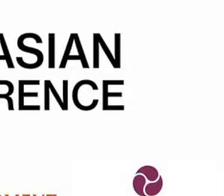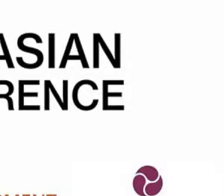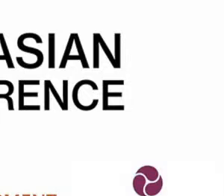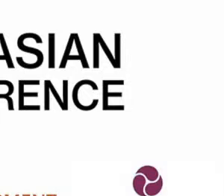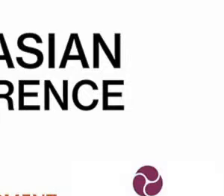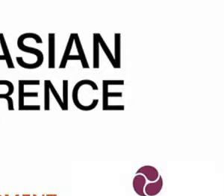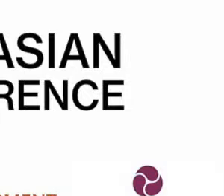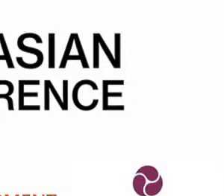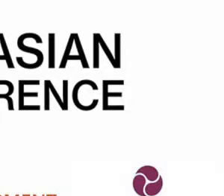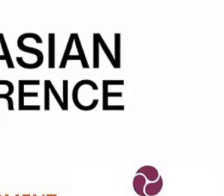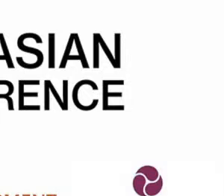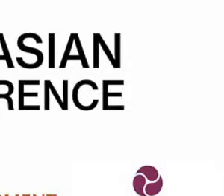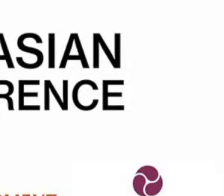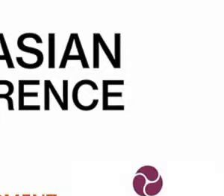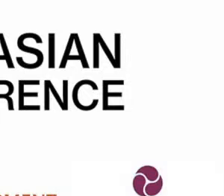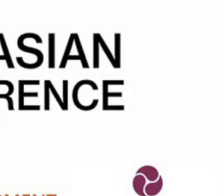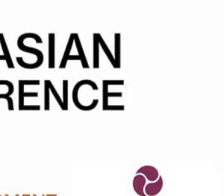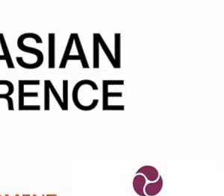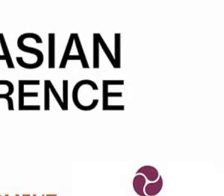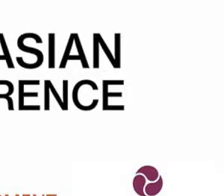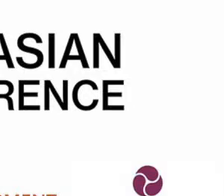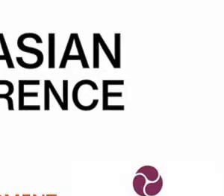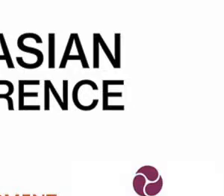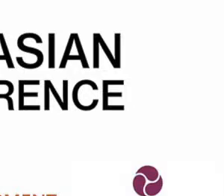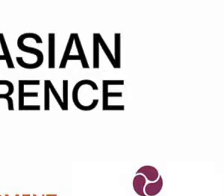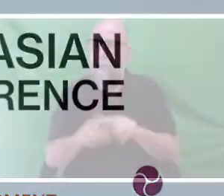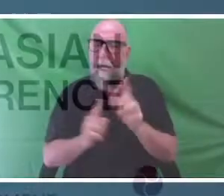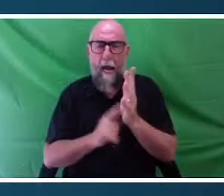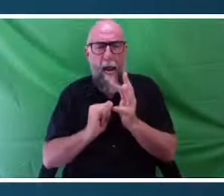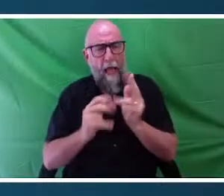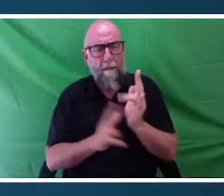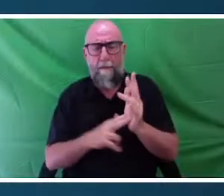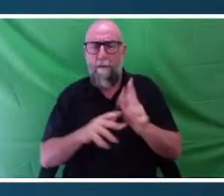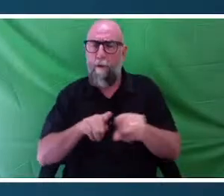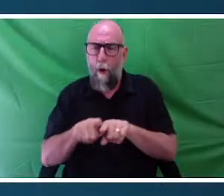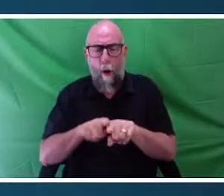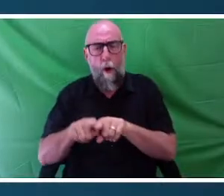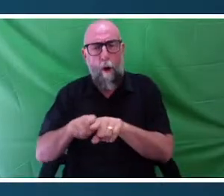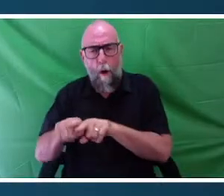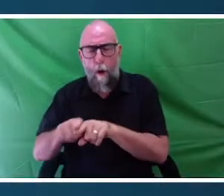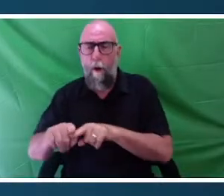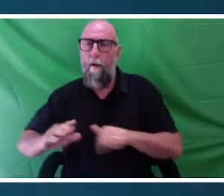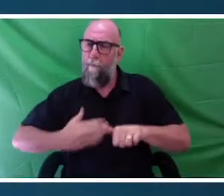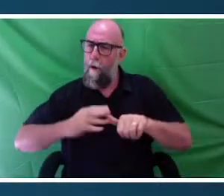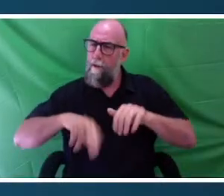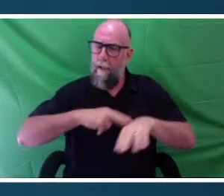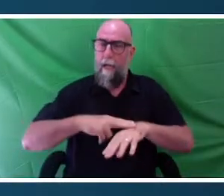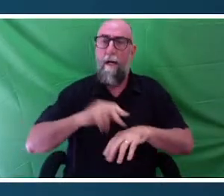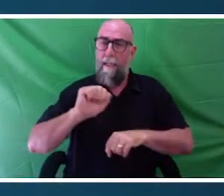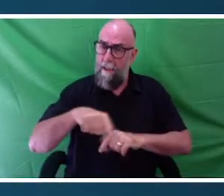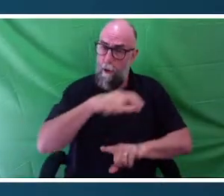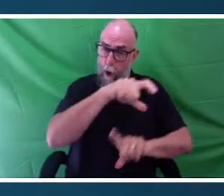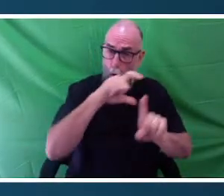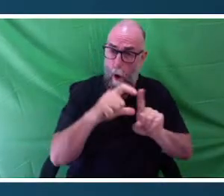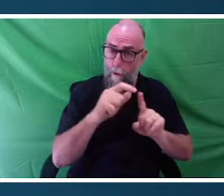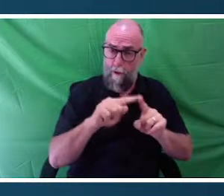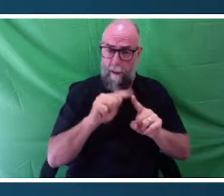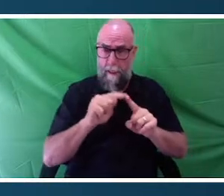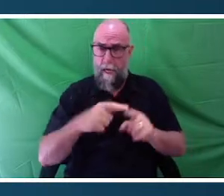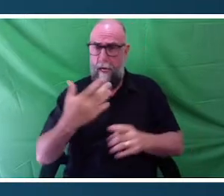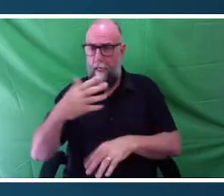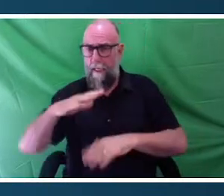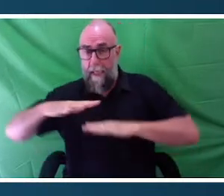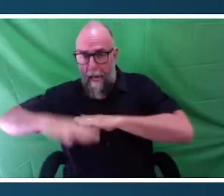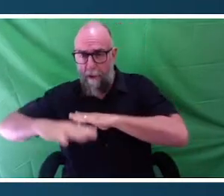lessons to learn from First Nations people, not least of which is how culture and country and body, mind, and spirit